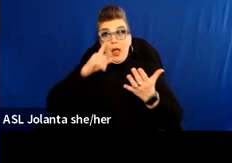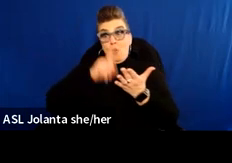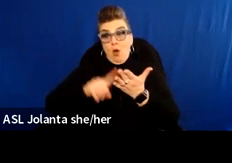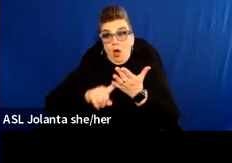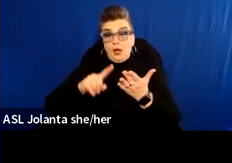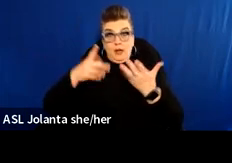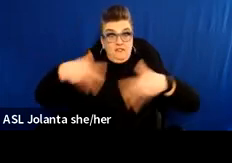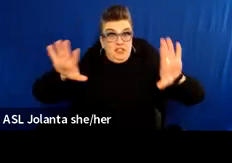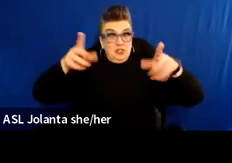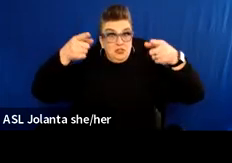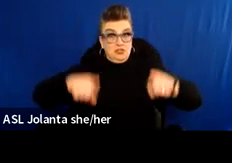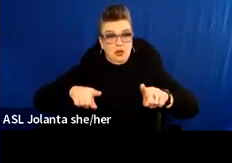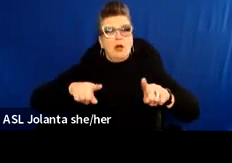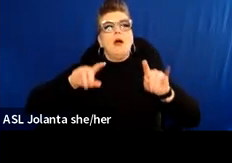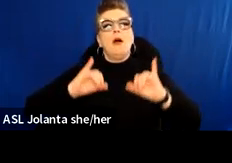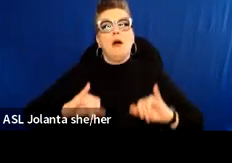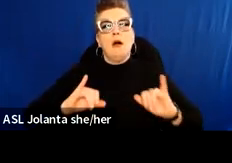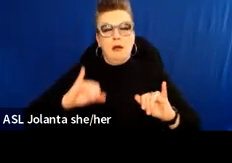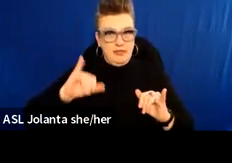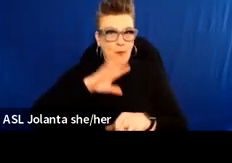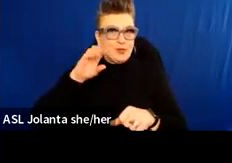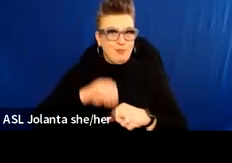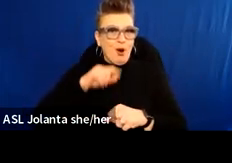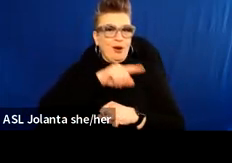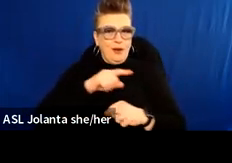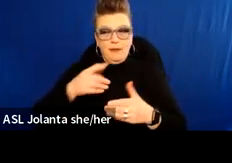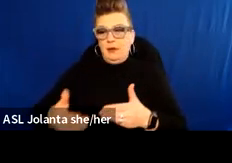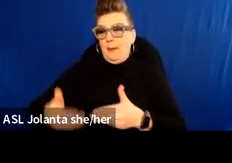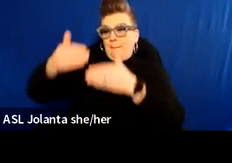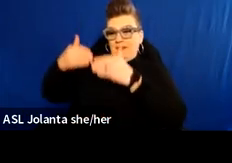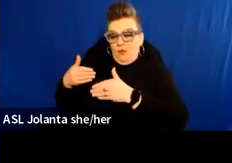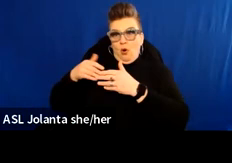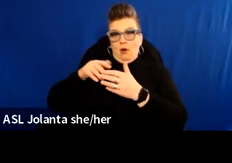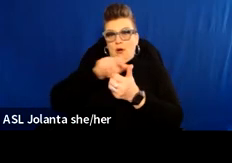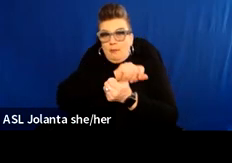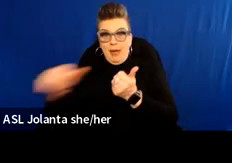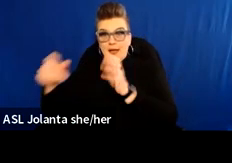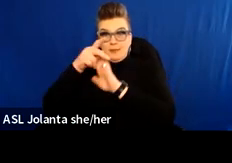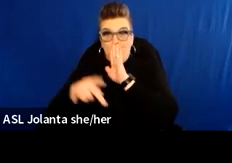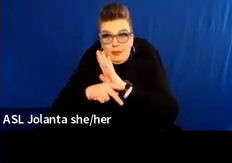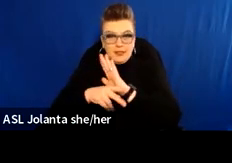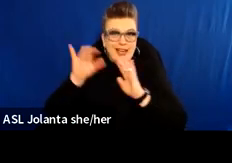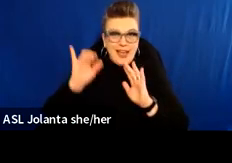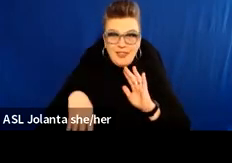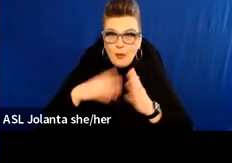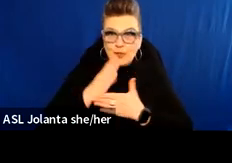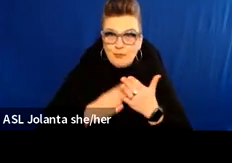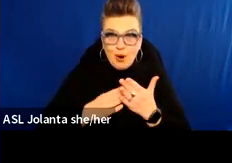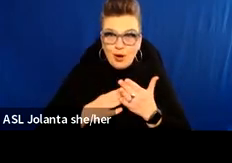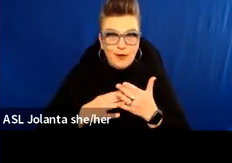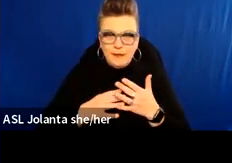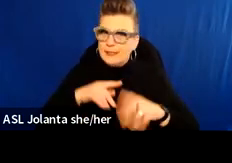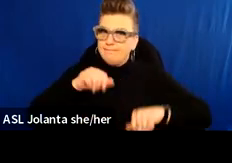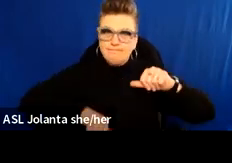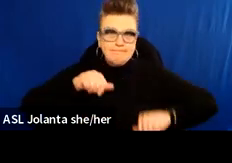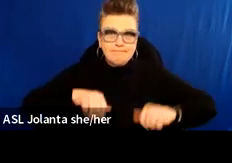that was part of the presentation prior to the passage of the policy we had to admit as